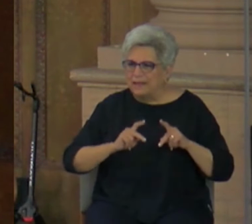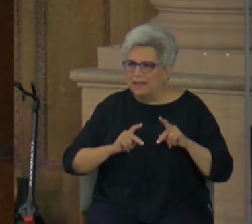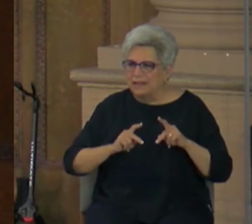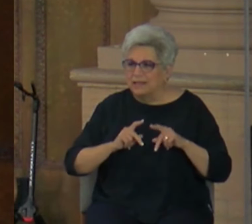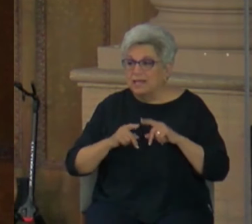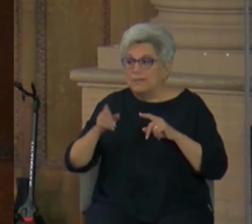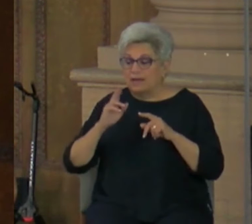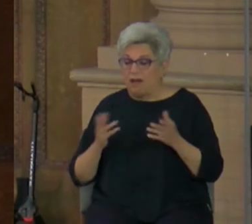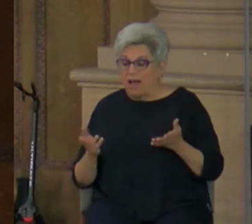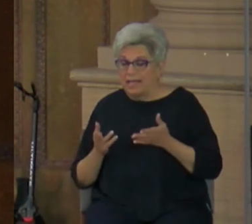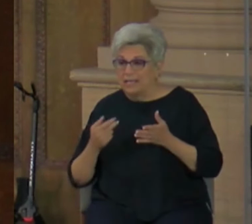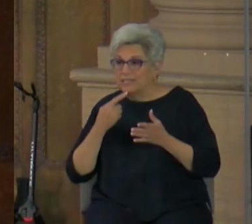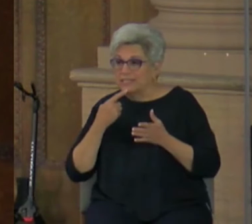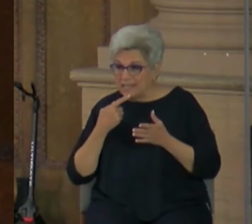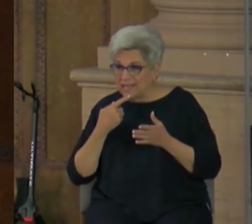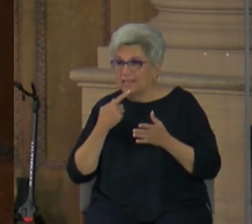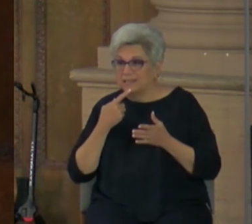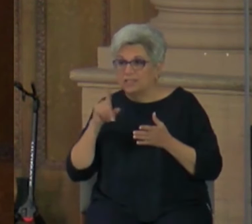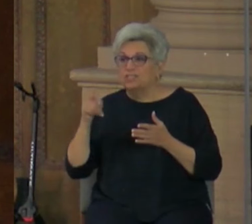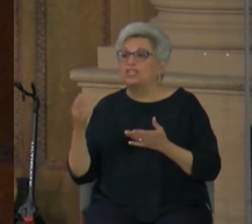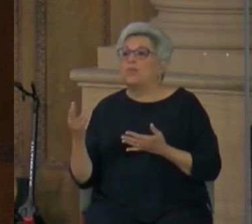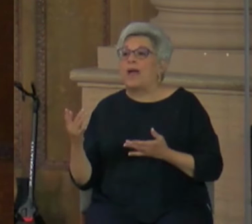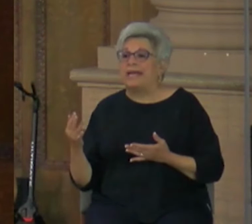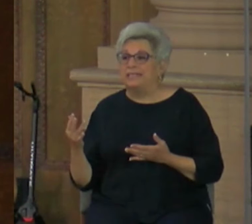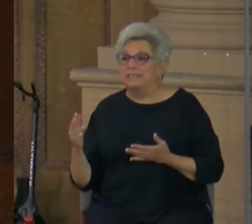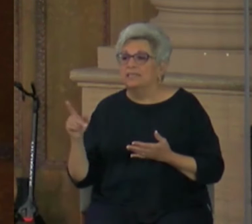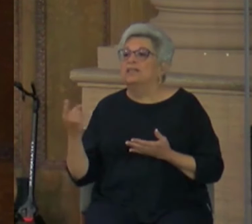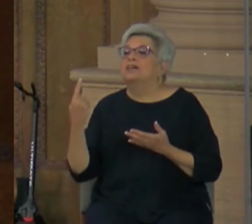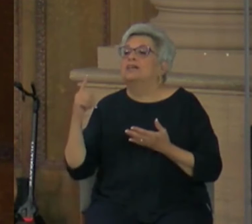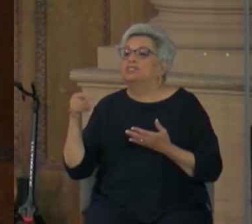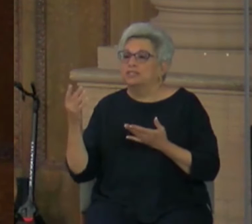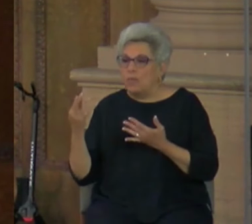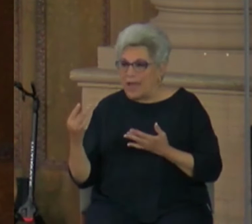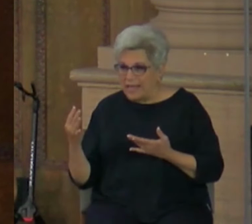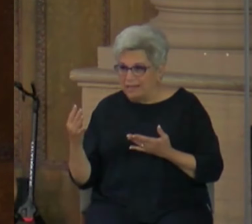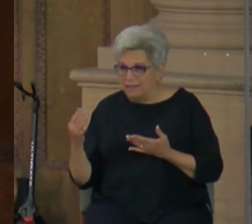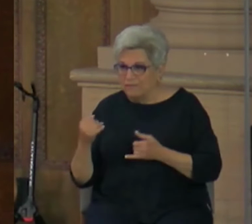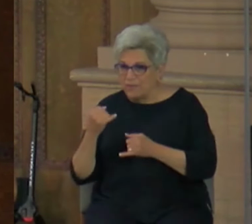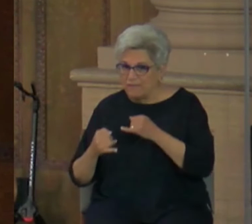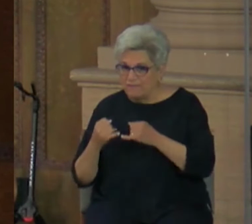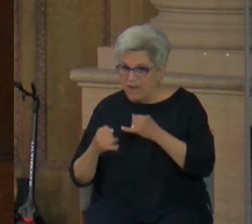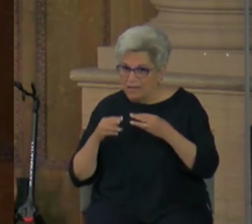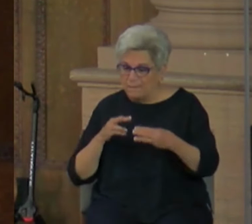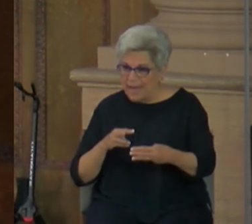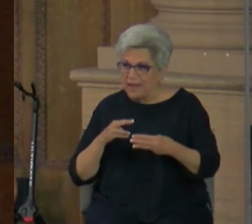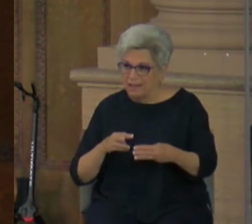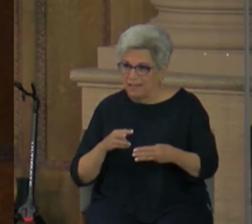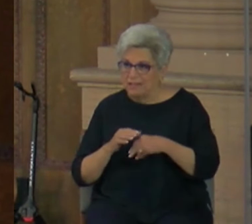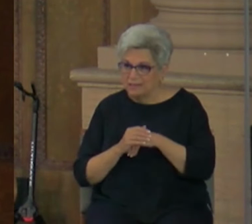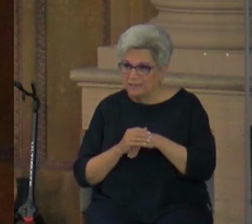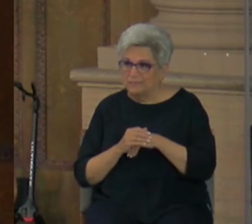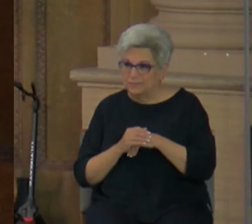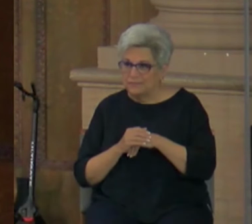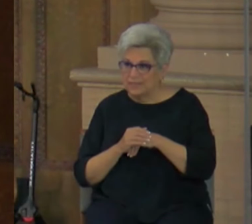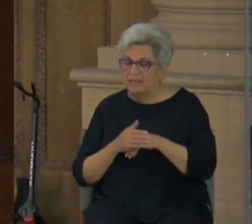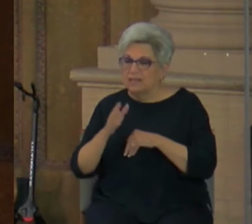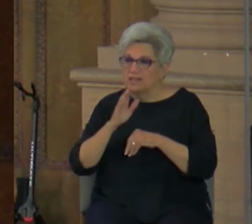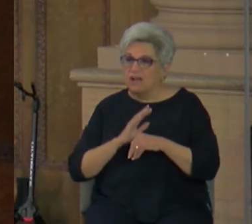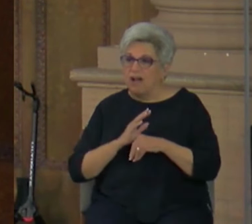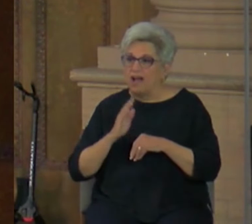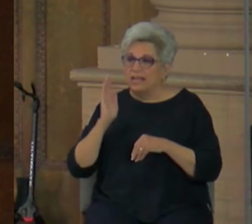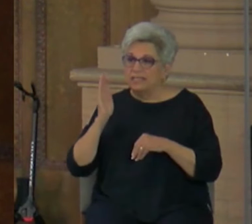But God preparing for this day of judgment and battle is part of the answer. And in fact, this God speaking from